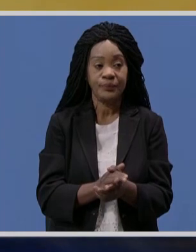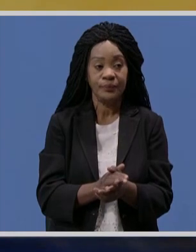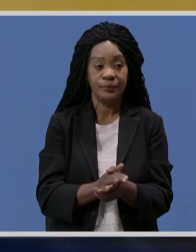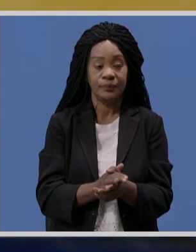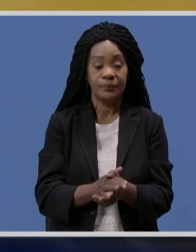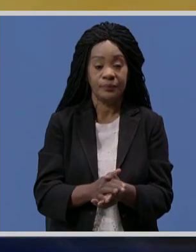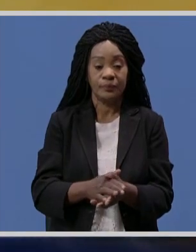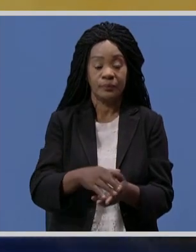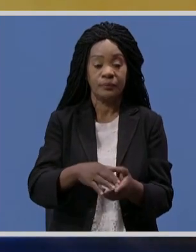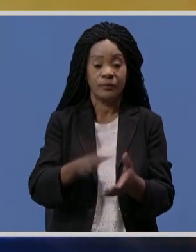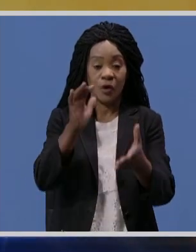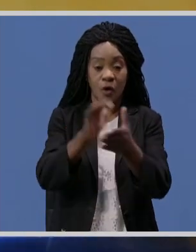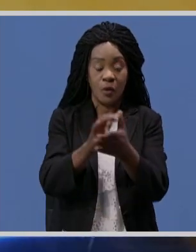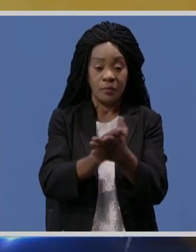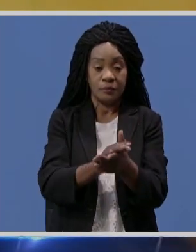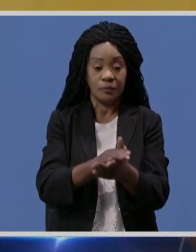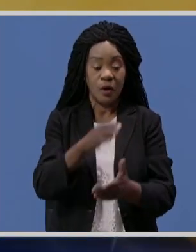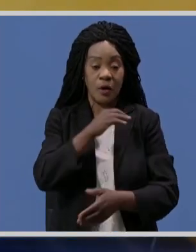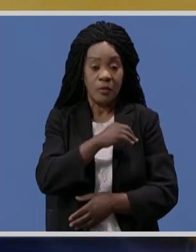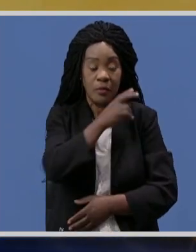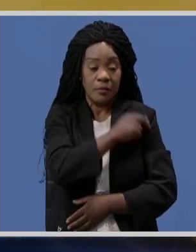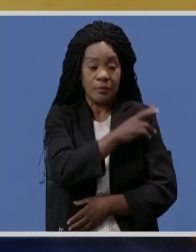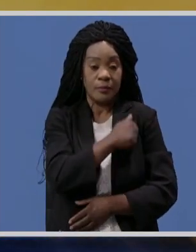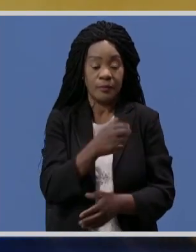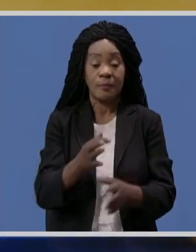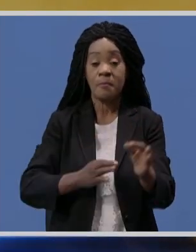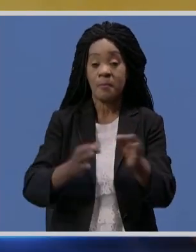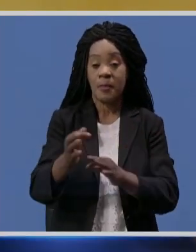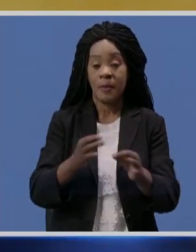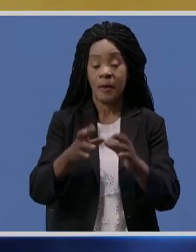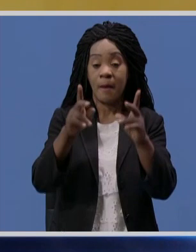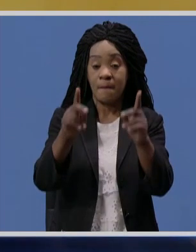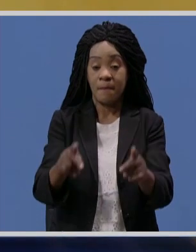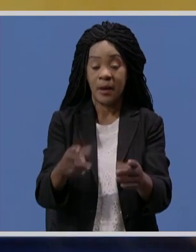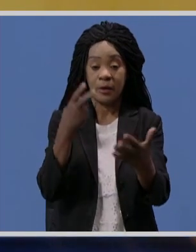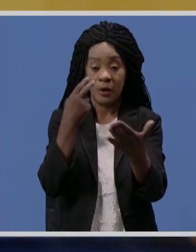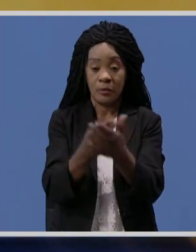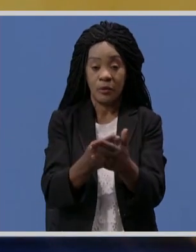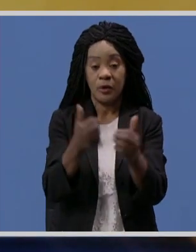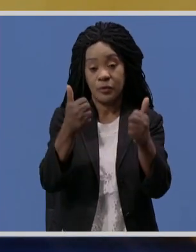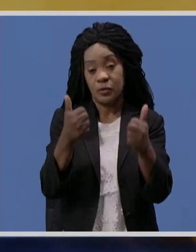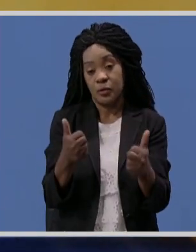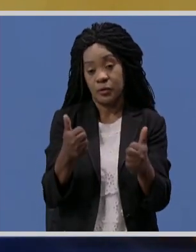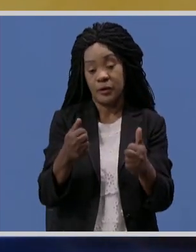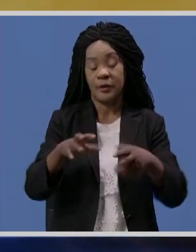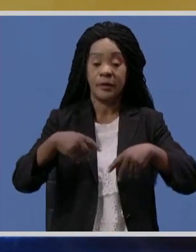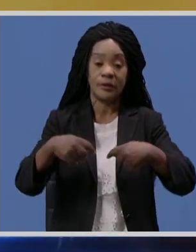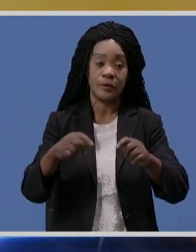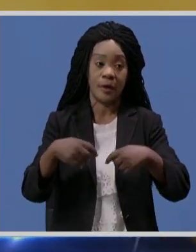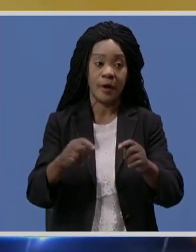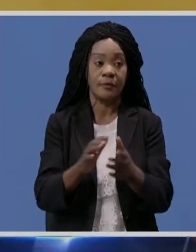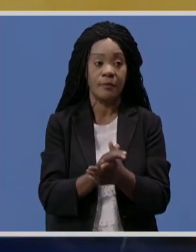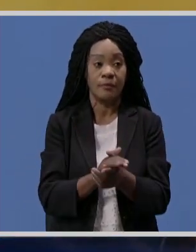And Mutendera Mission Hospital administrator Patrick Shalemba explains that the person still admitted is in good condition. The victims were brought